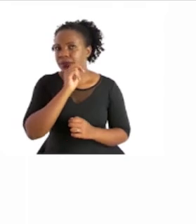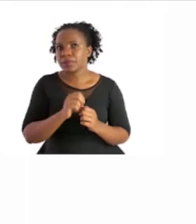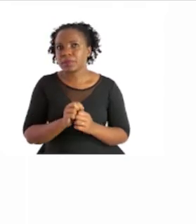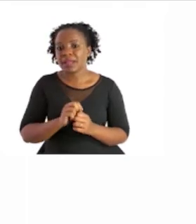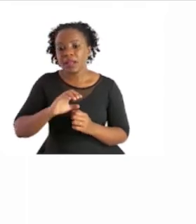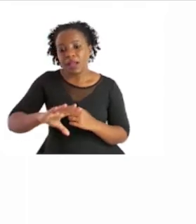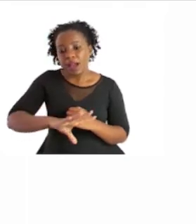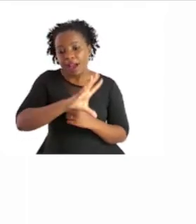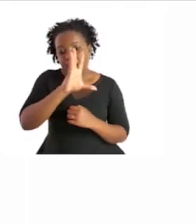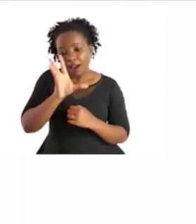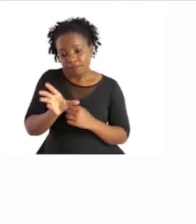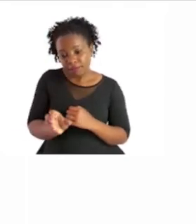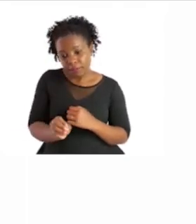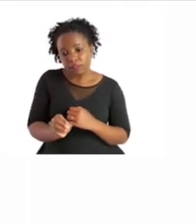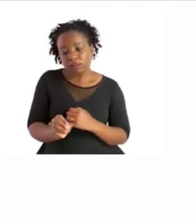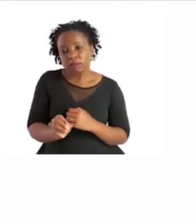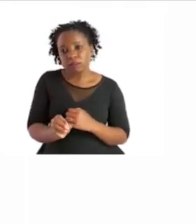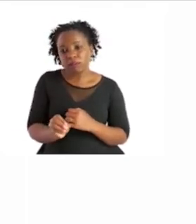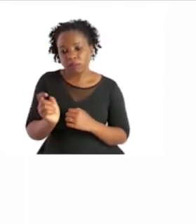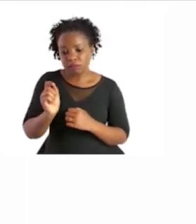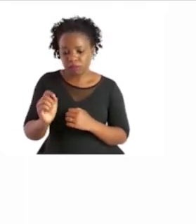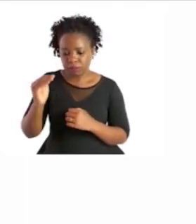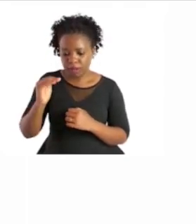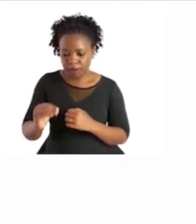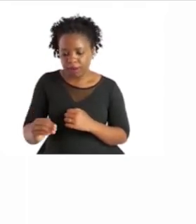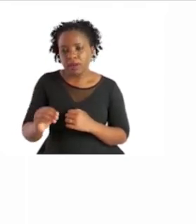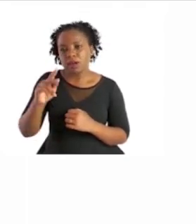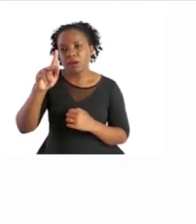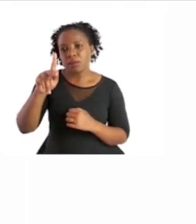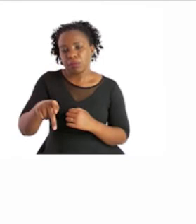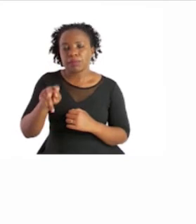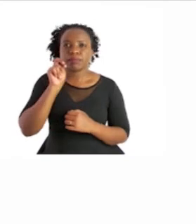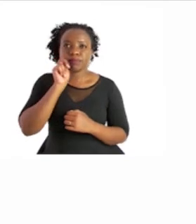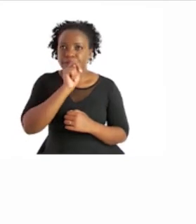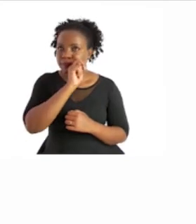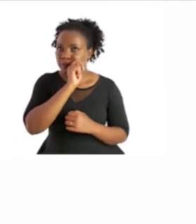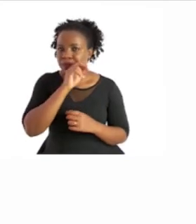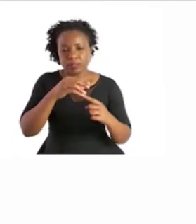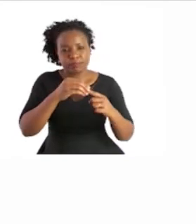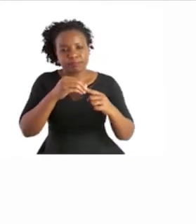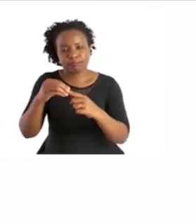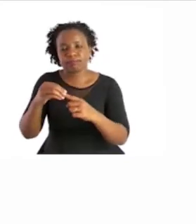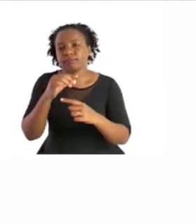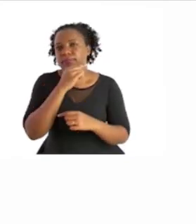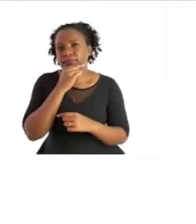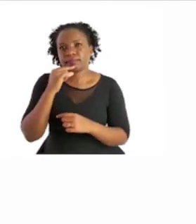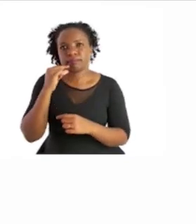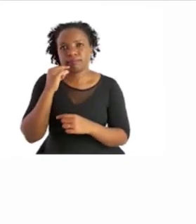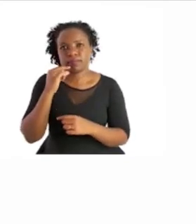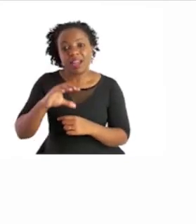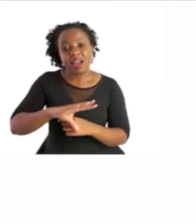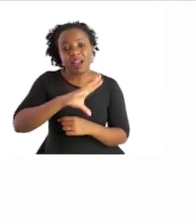Africa, it goes to proper noun. Those are specific names.